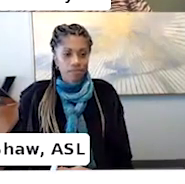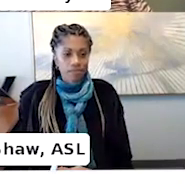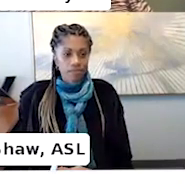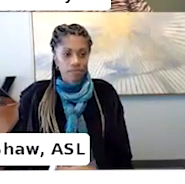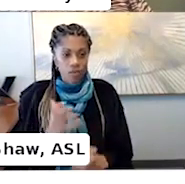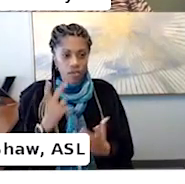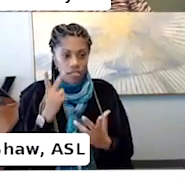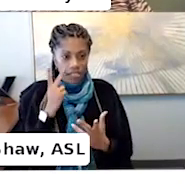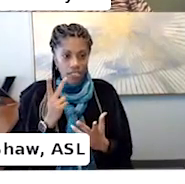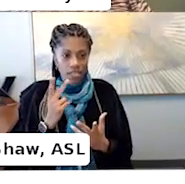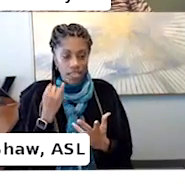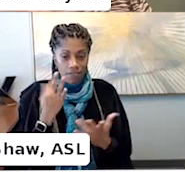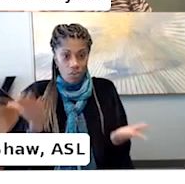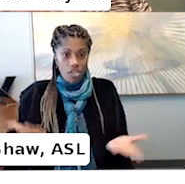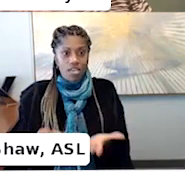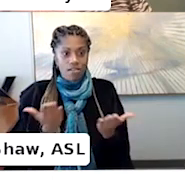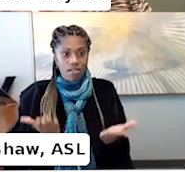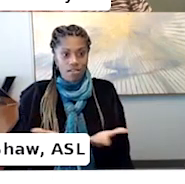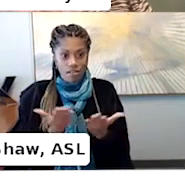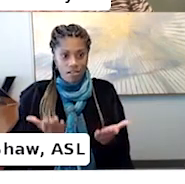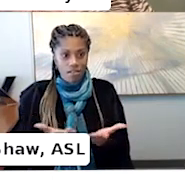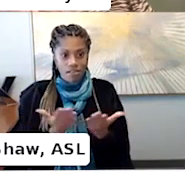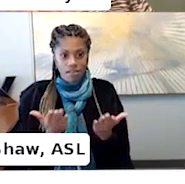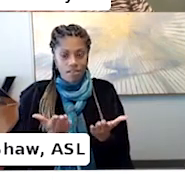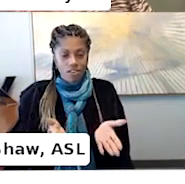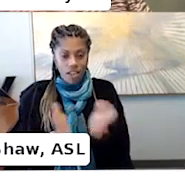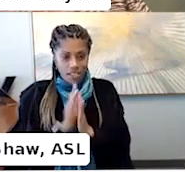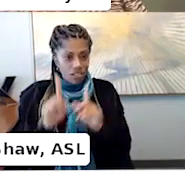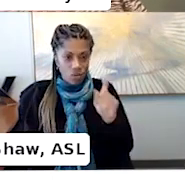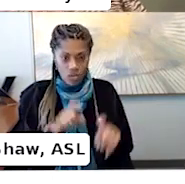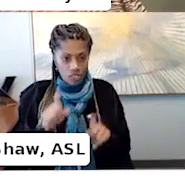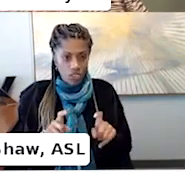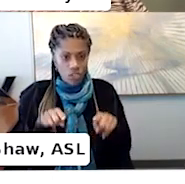here, you're already starting to do the work, because you're doing your questioning. You're continuing the question. So thank you.